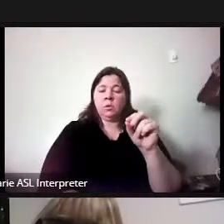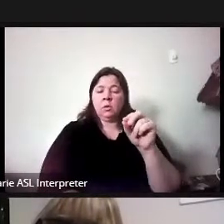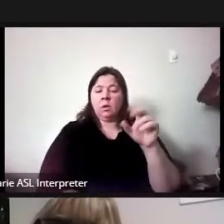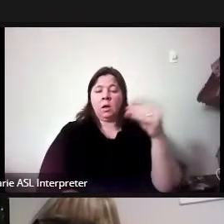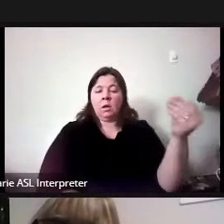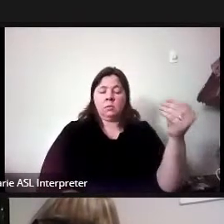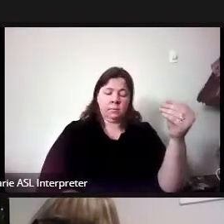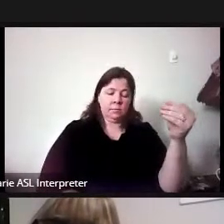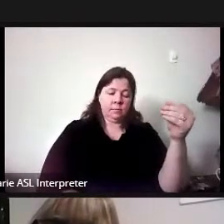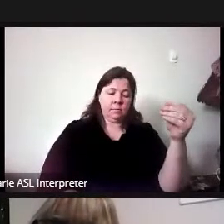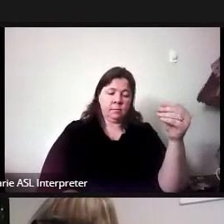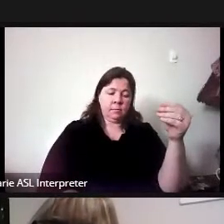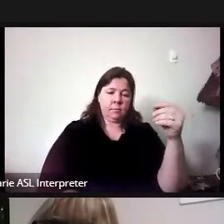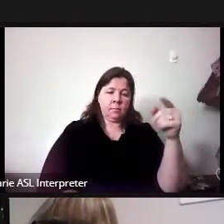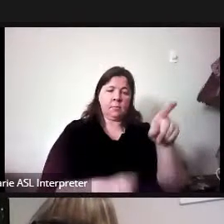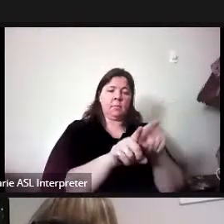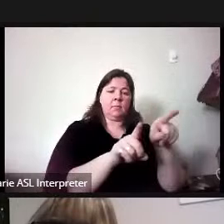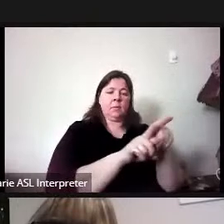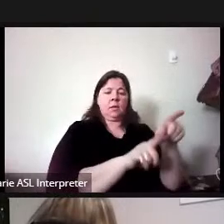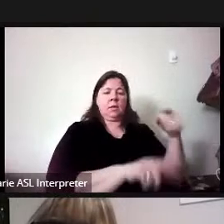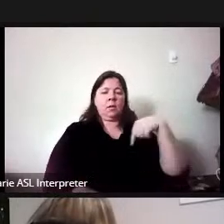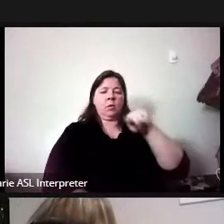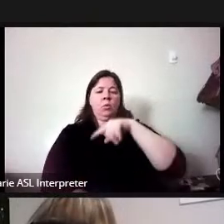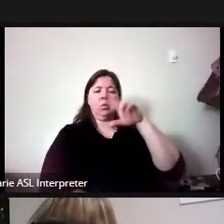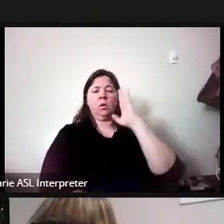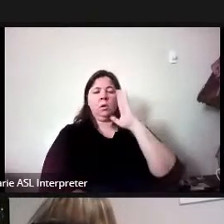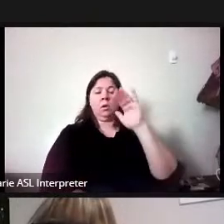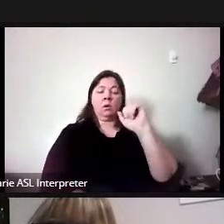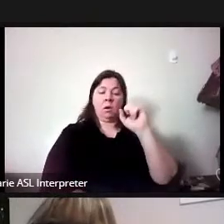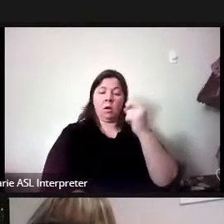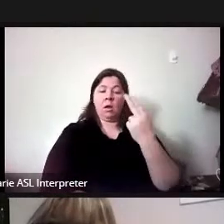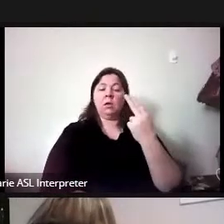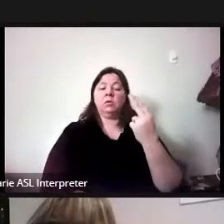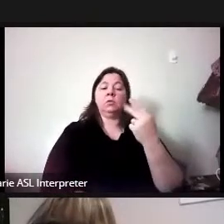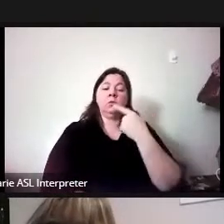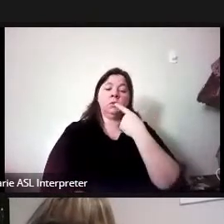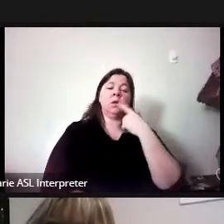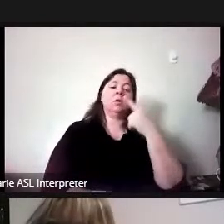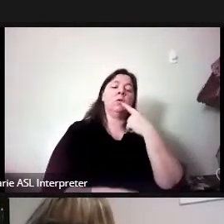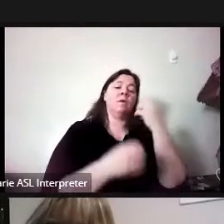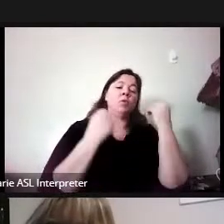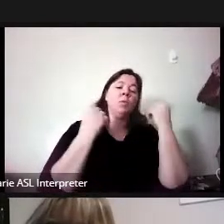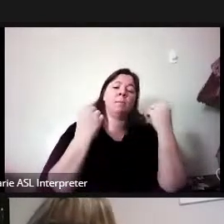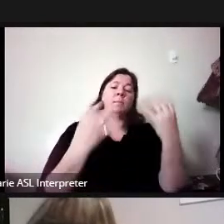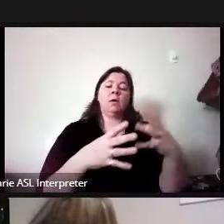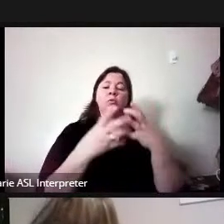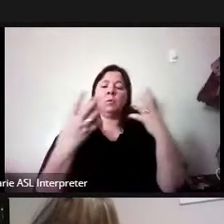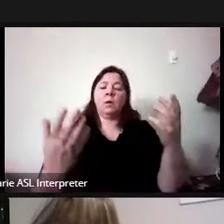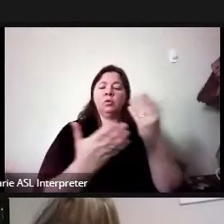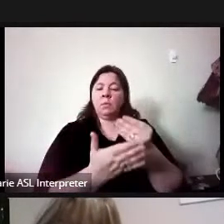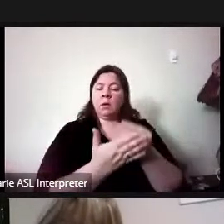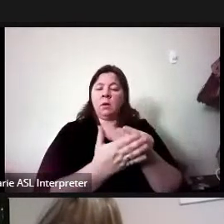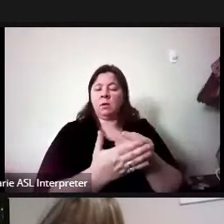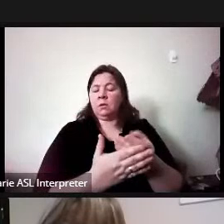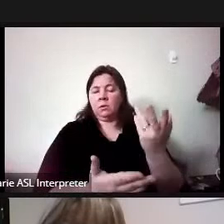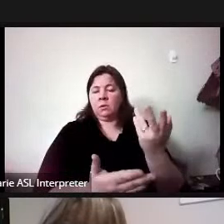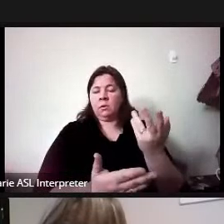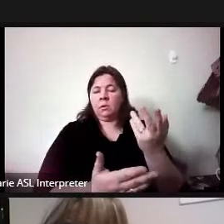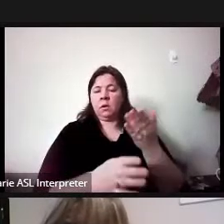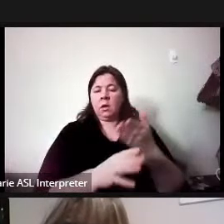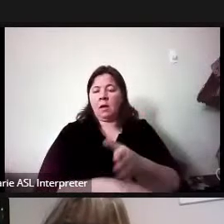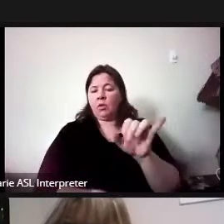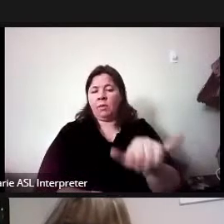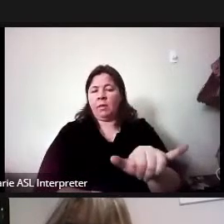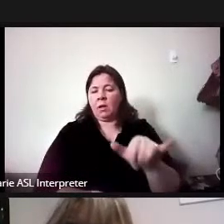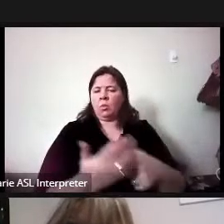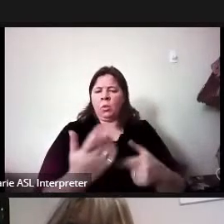and like we even as say that if you have so much of money and everything, after that